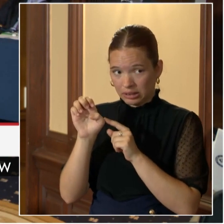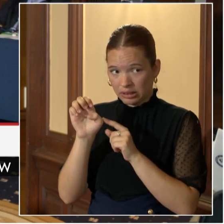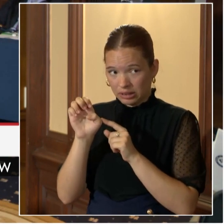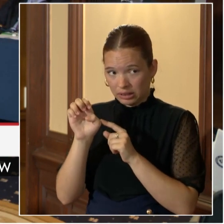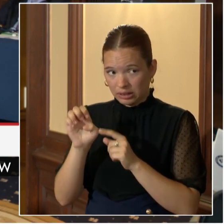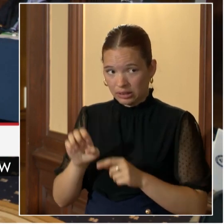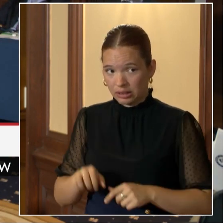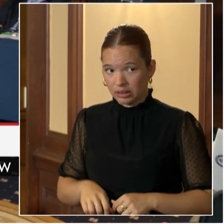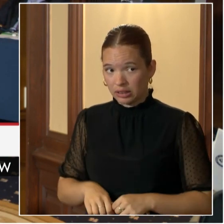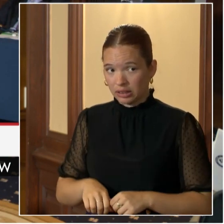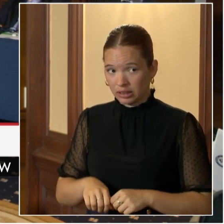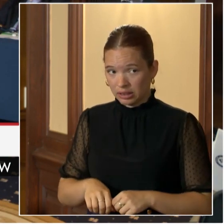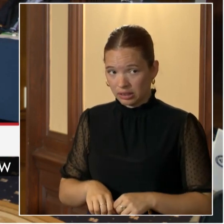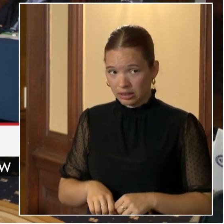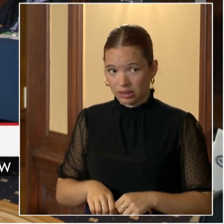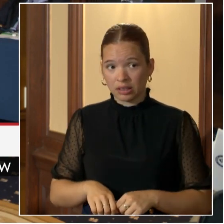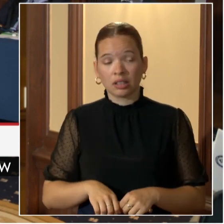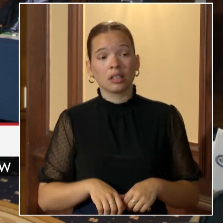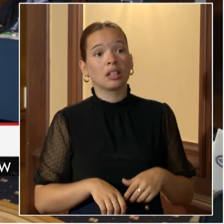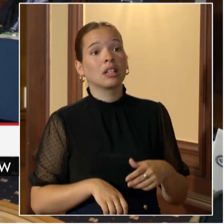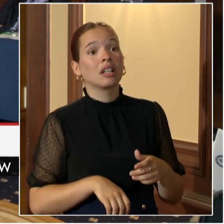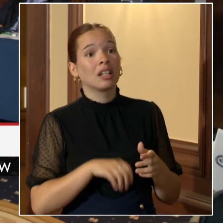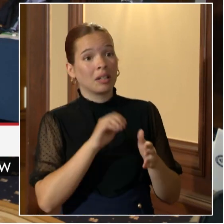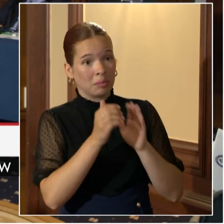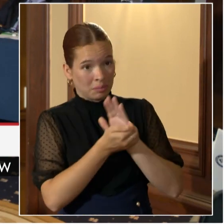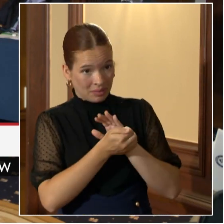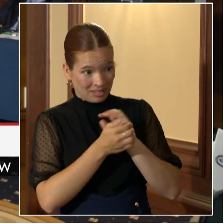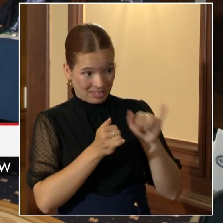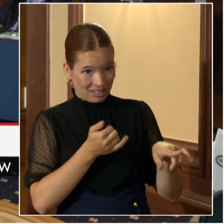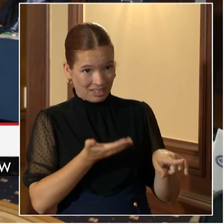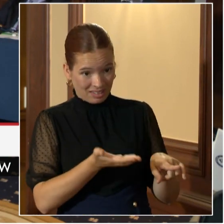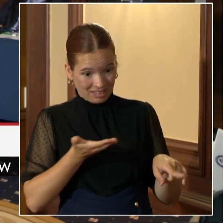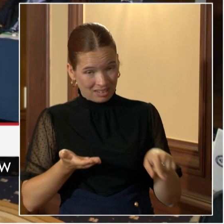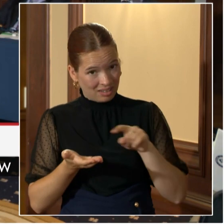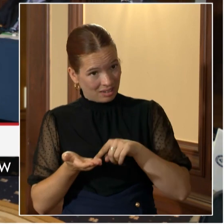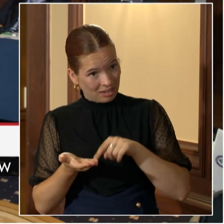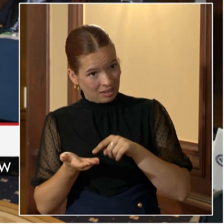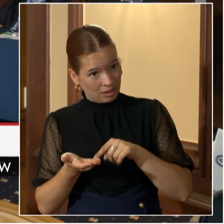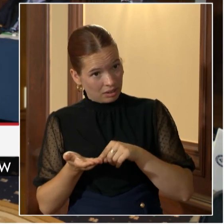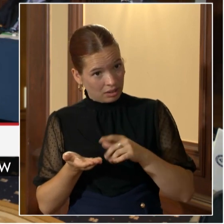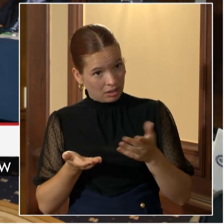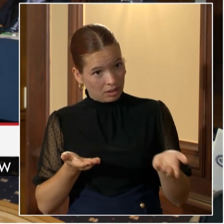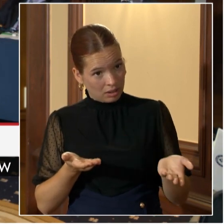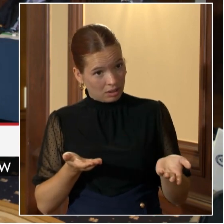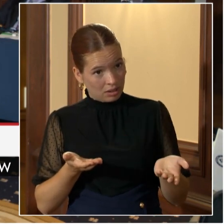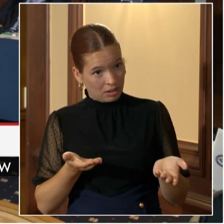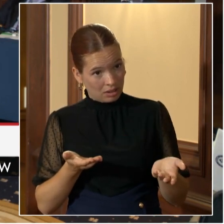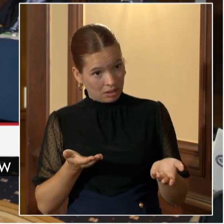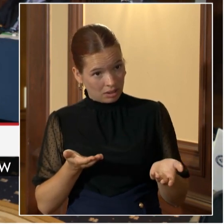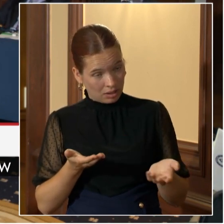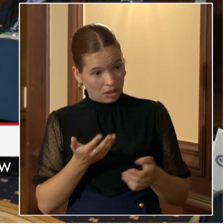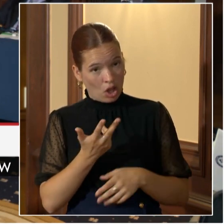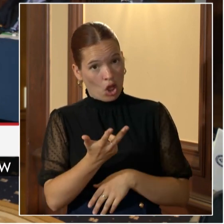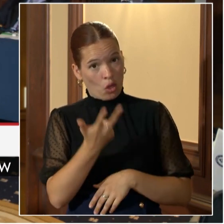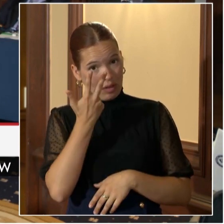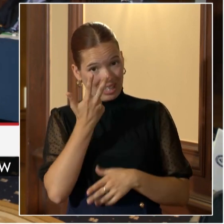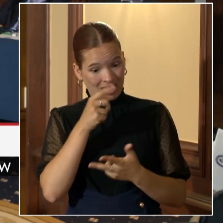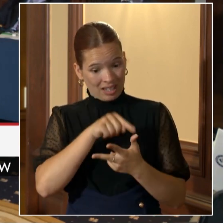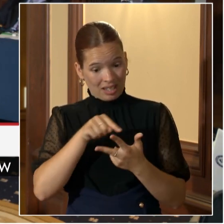is to divide the three assigned FTEs equally among the